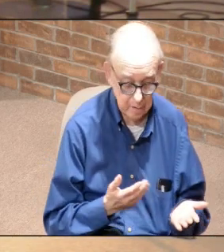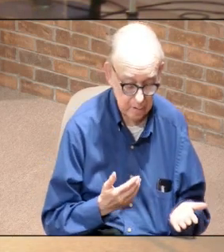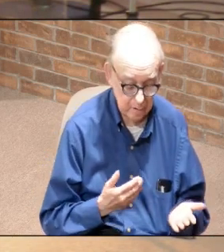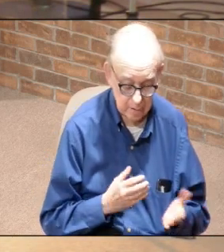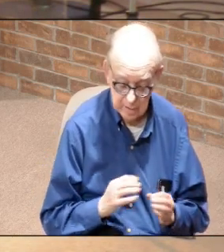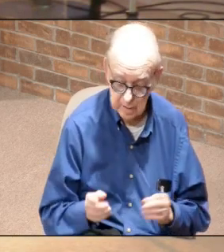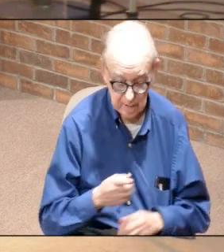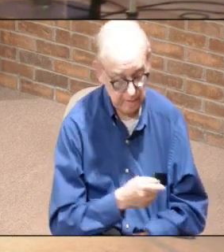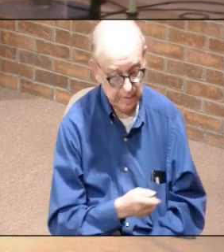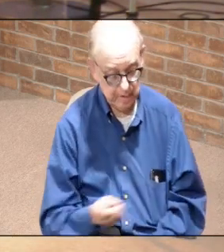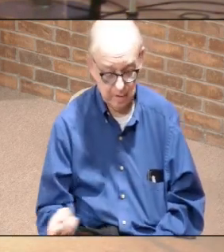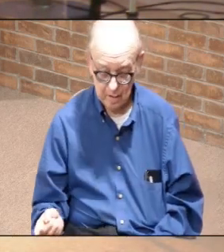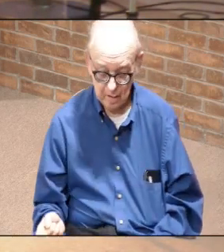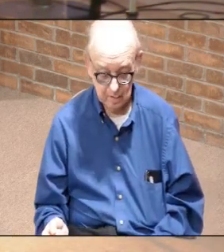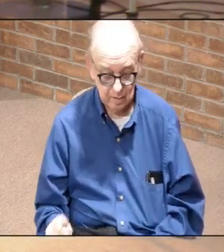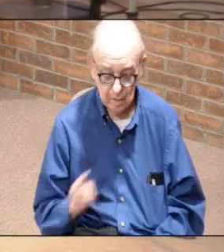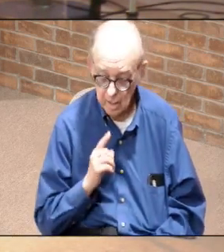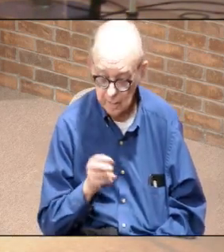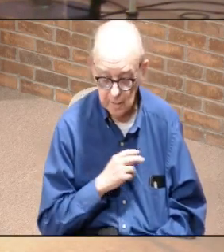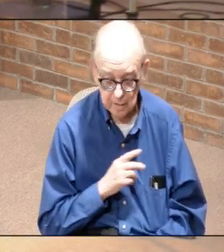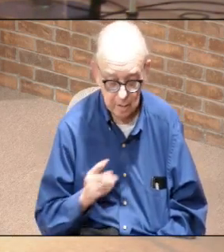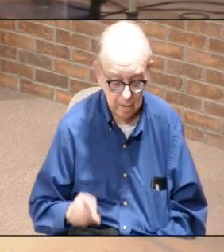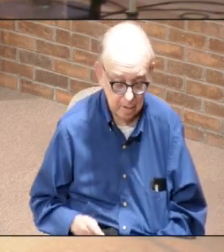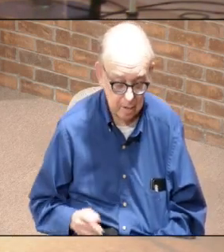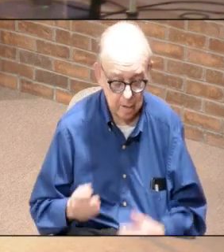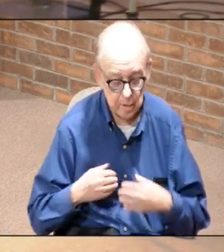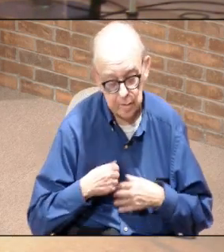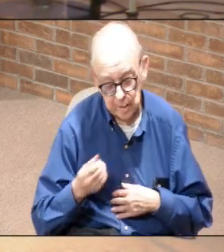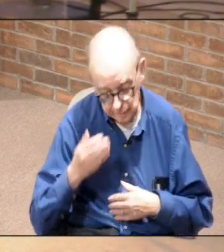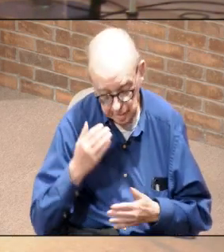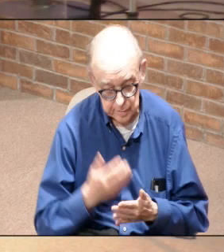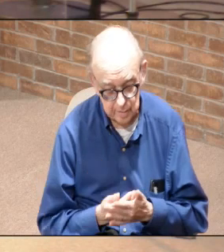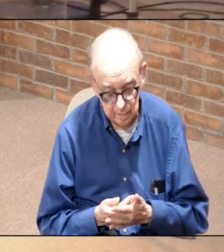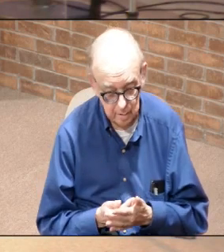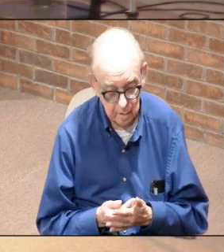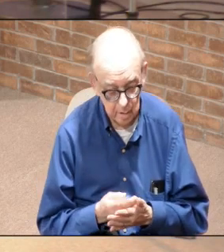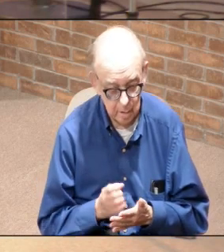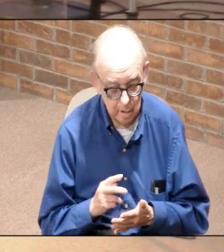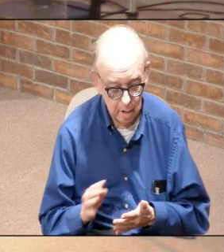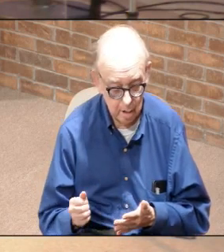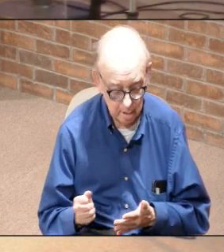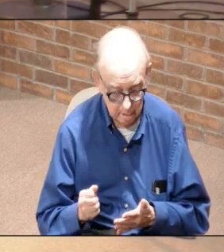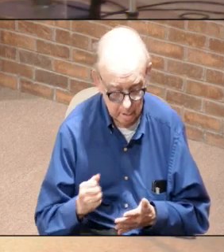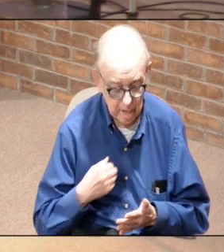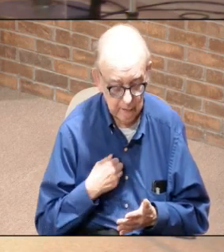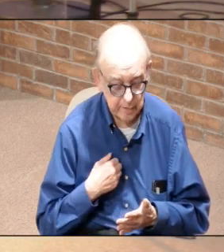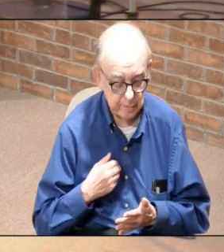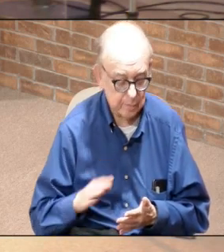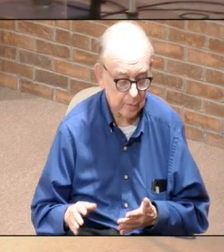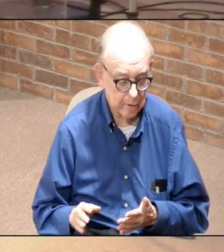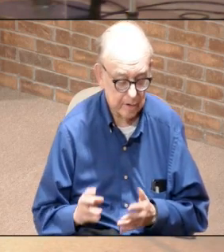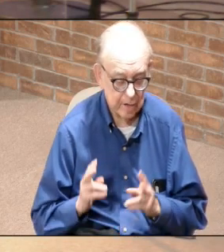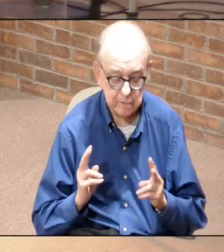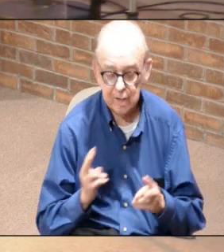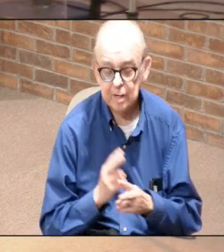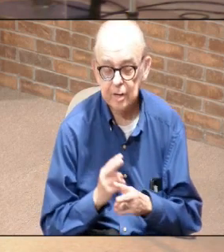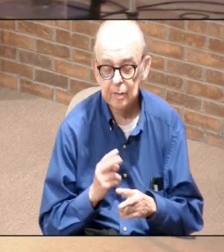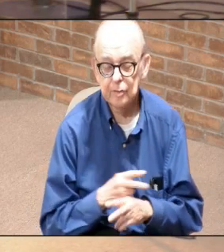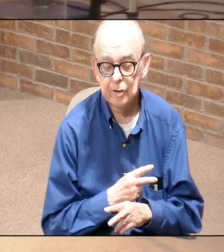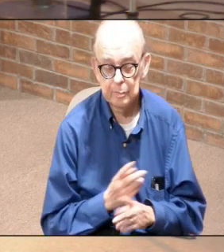none of these are the king. So do you have another son? Yeah, I got this little guy out watching the sheep.